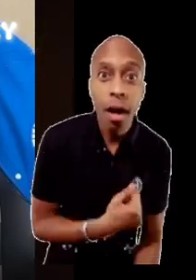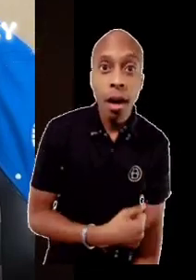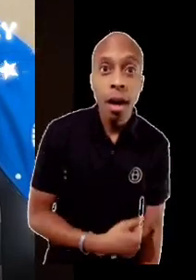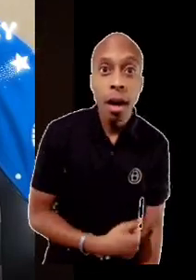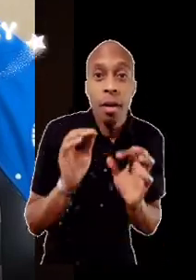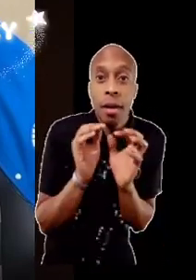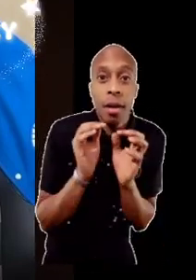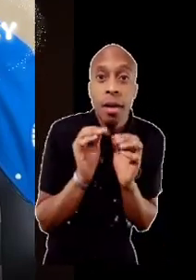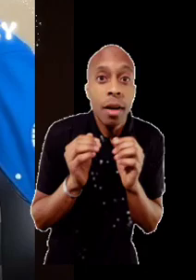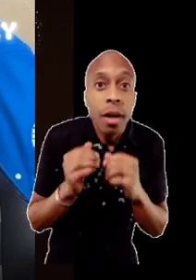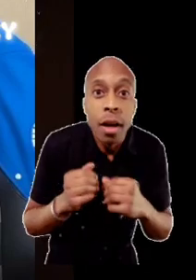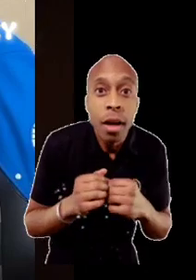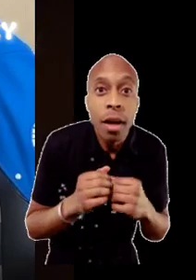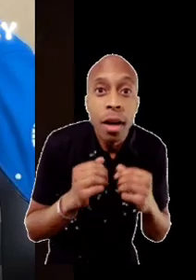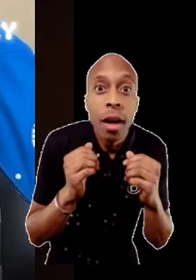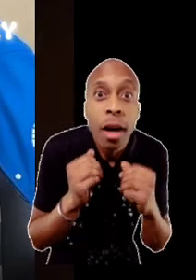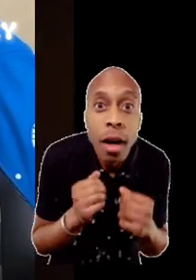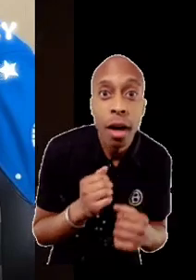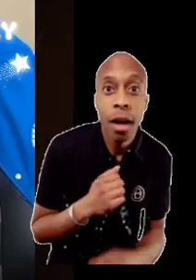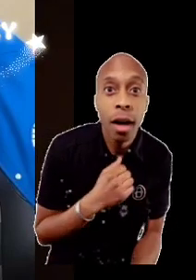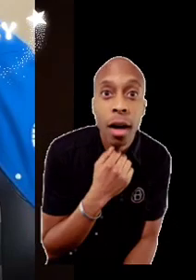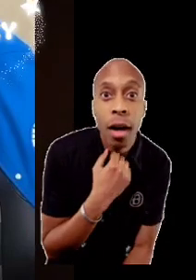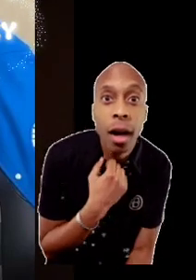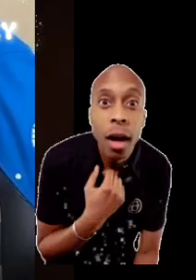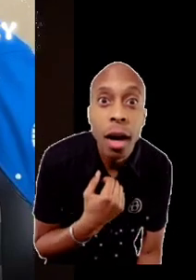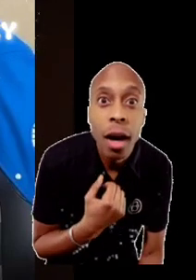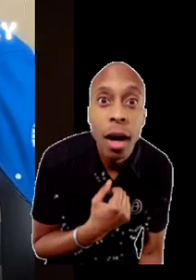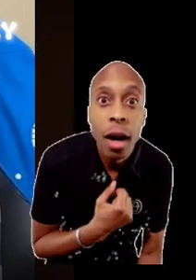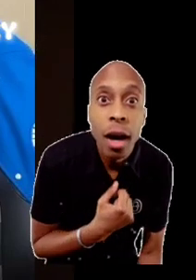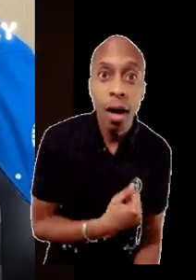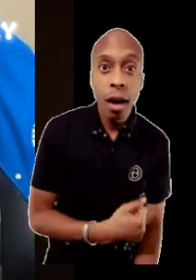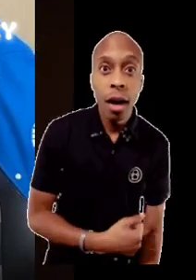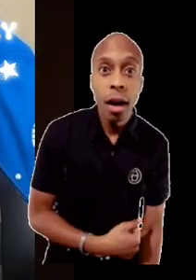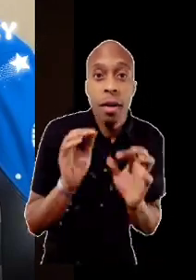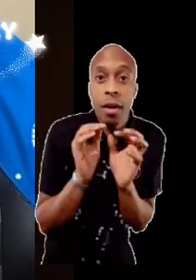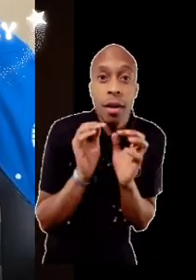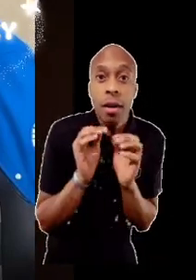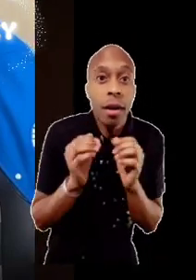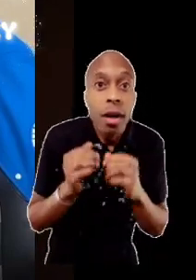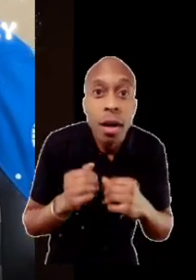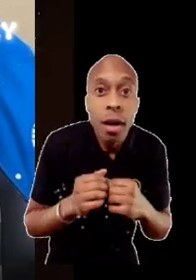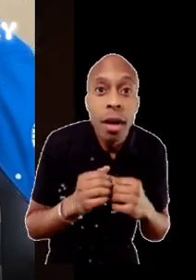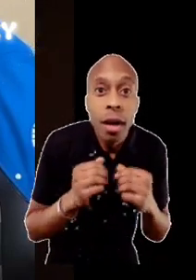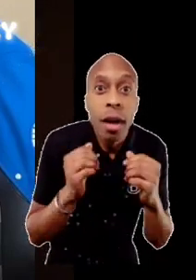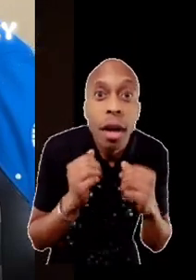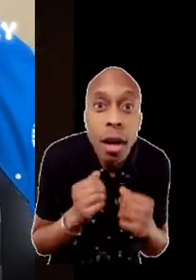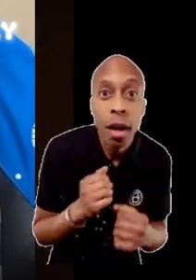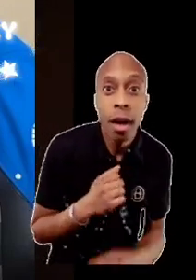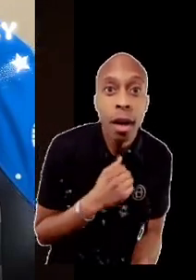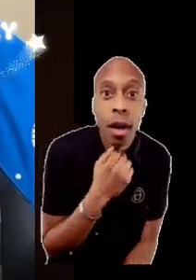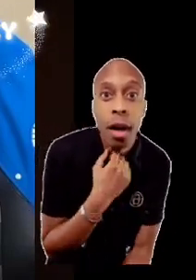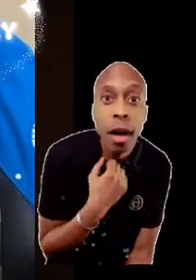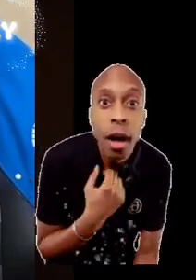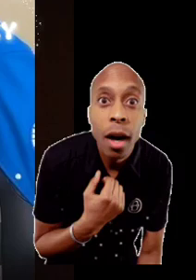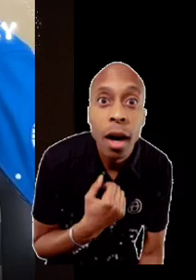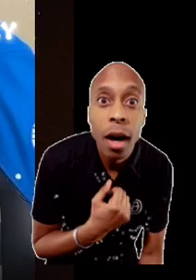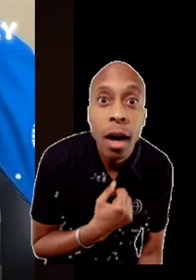light. Please leave me alone to say these things. I never hear it out here. Drunkard spirits.